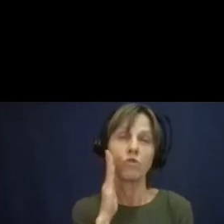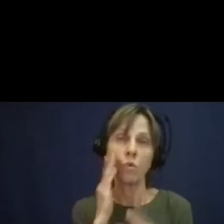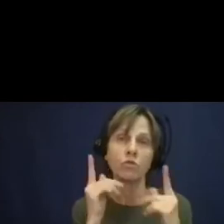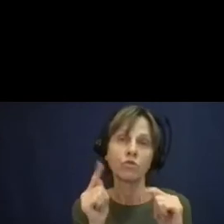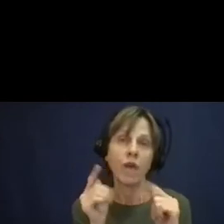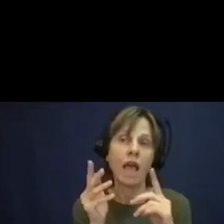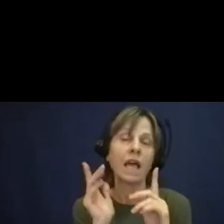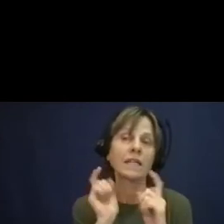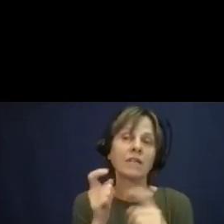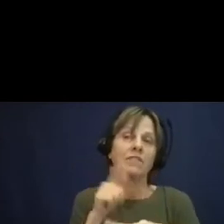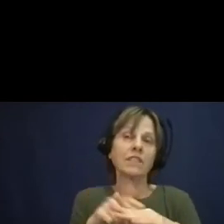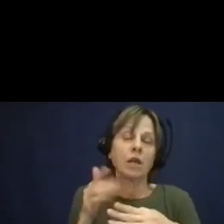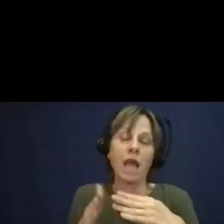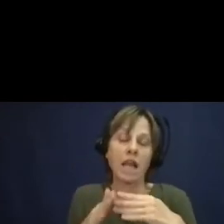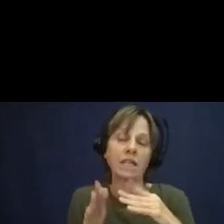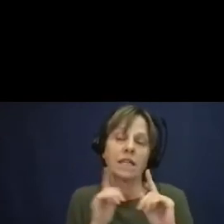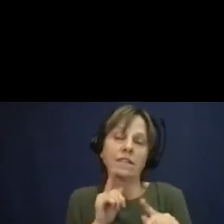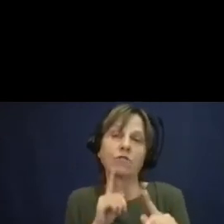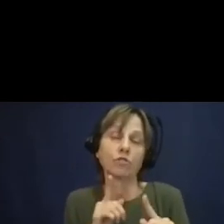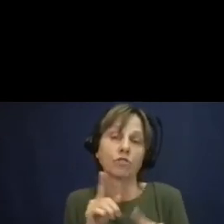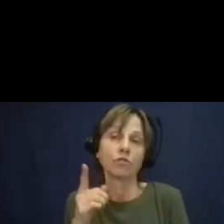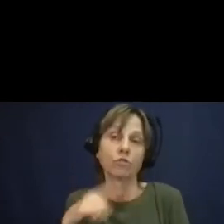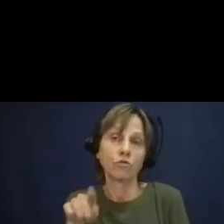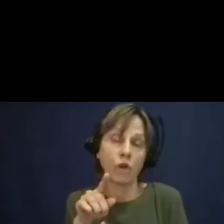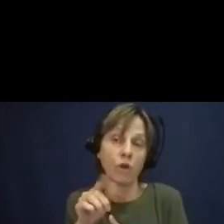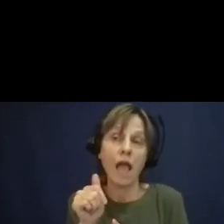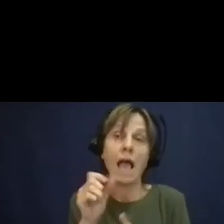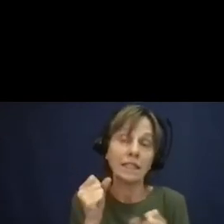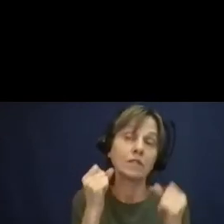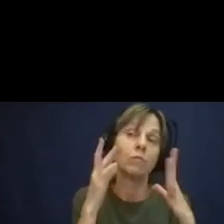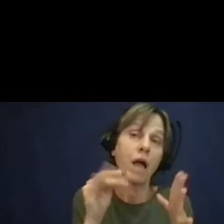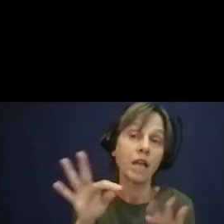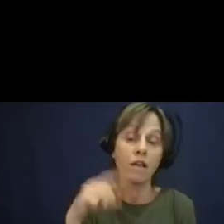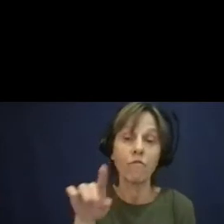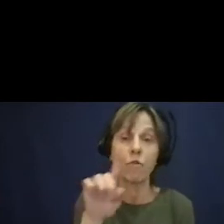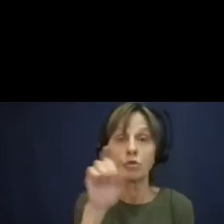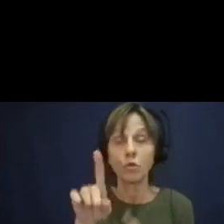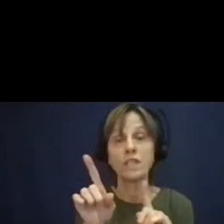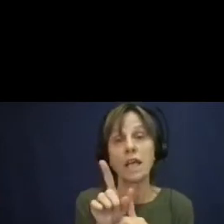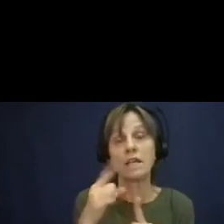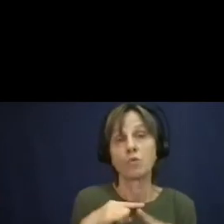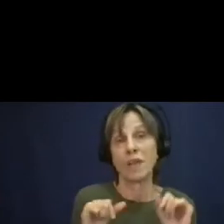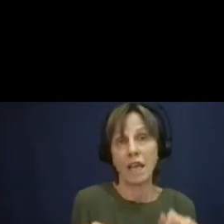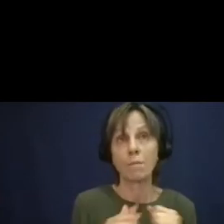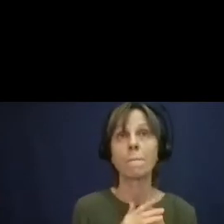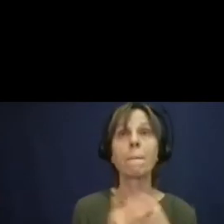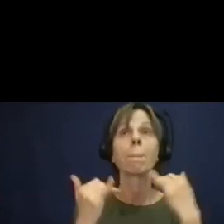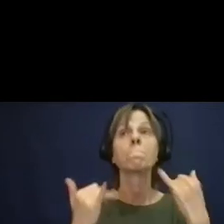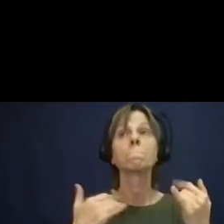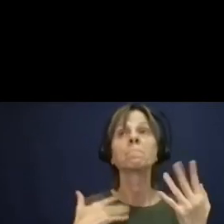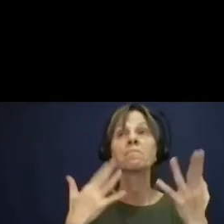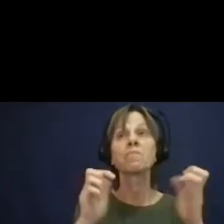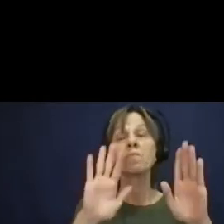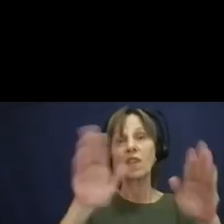end to answer as many of those questions as we can. And so now what I'd really like to do is introduce